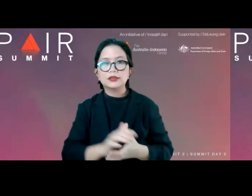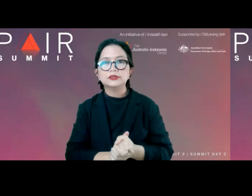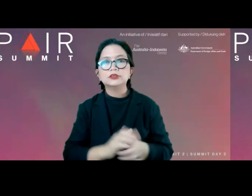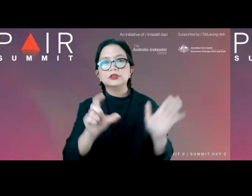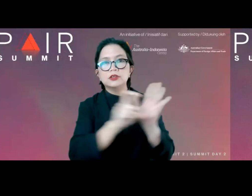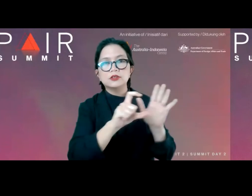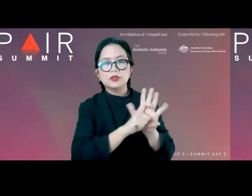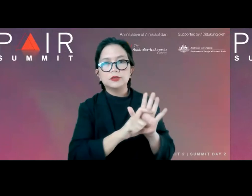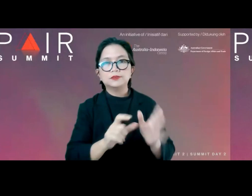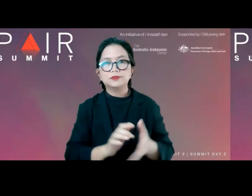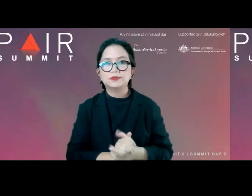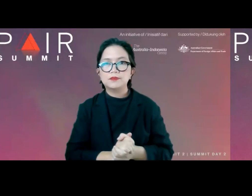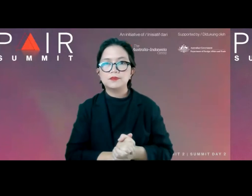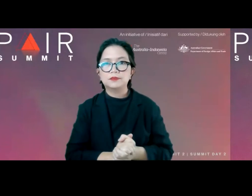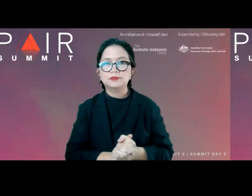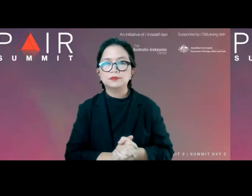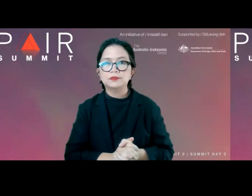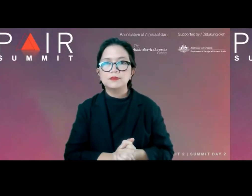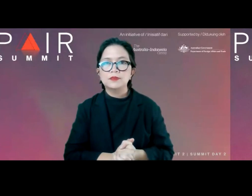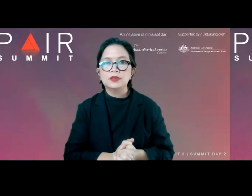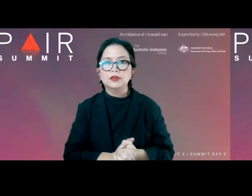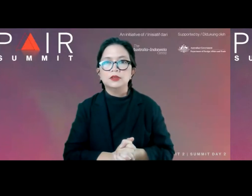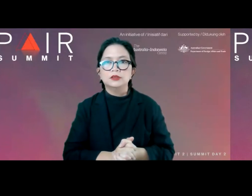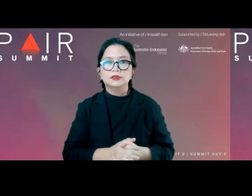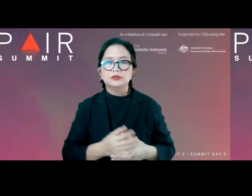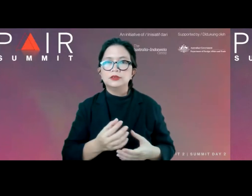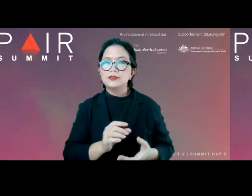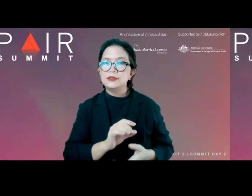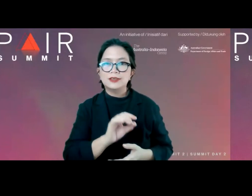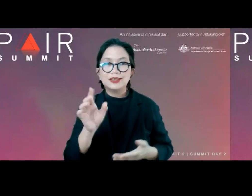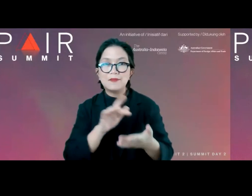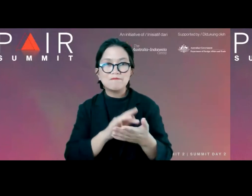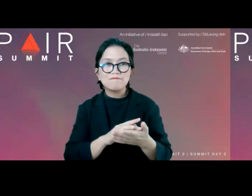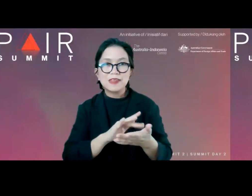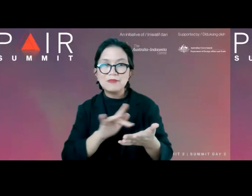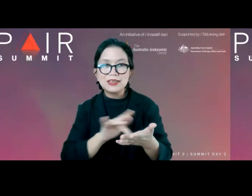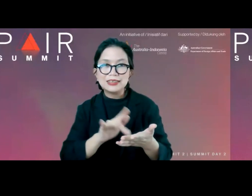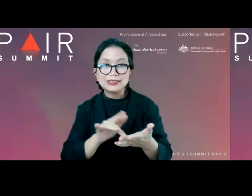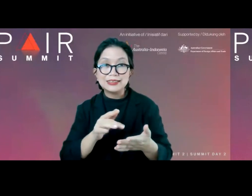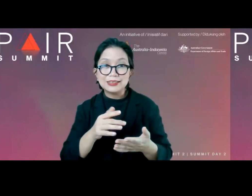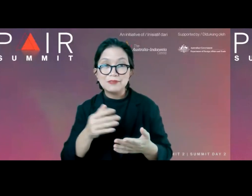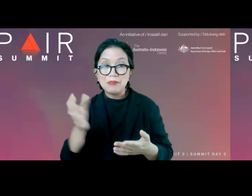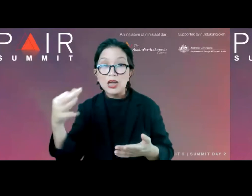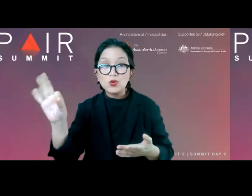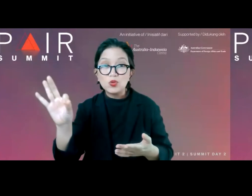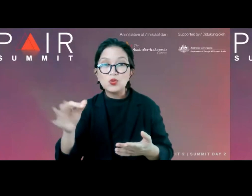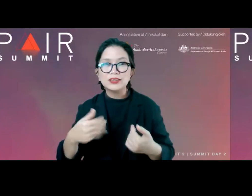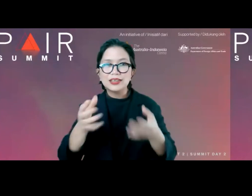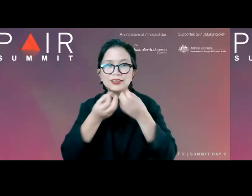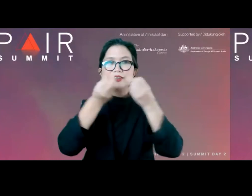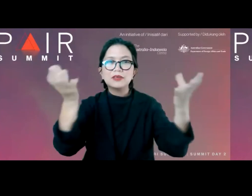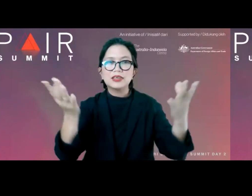HL7 FHIR, FHIR, which is now being introduced into the Digital Transformation Office in the Ministry of Health.